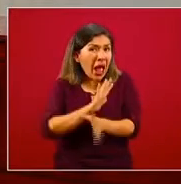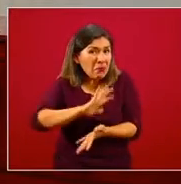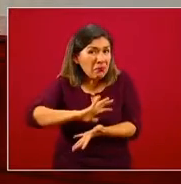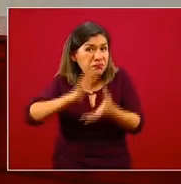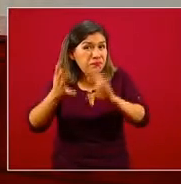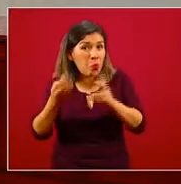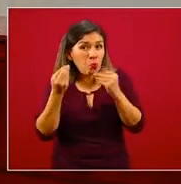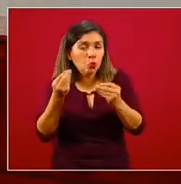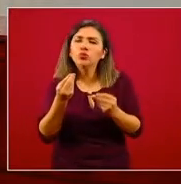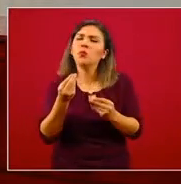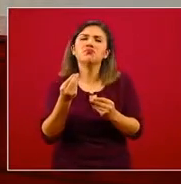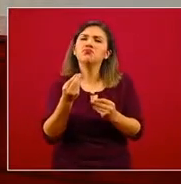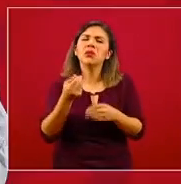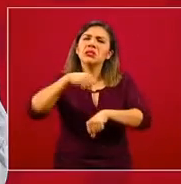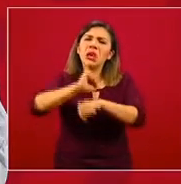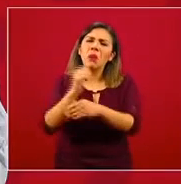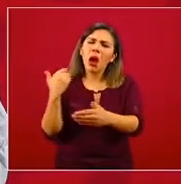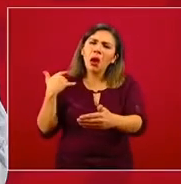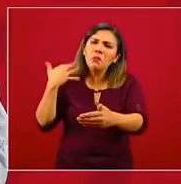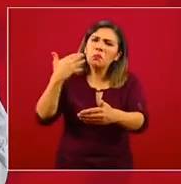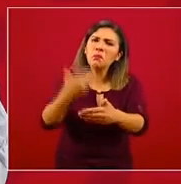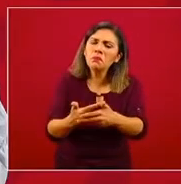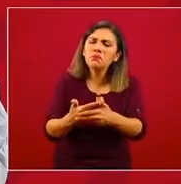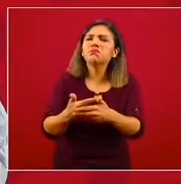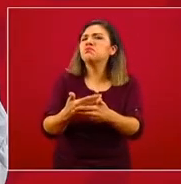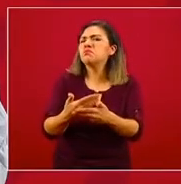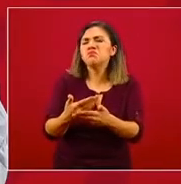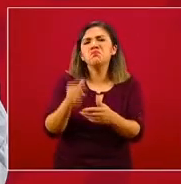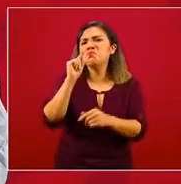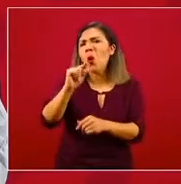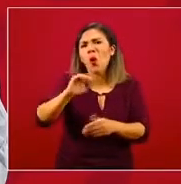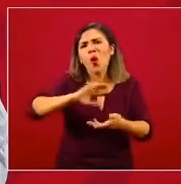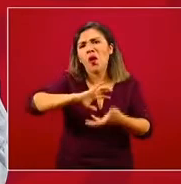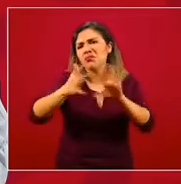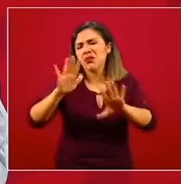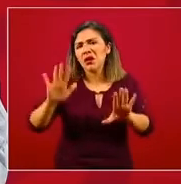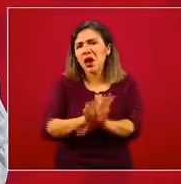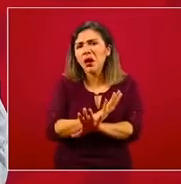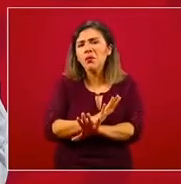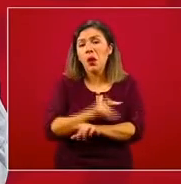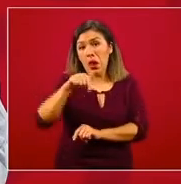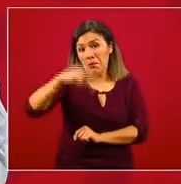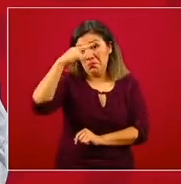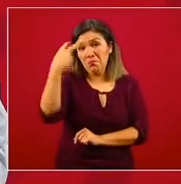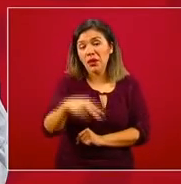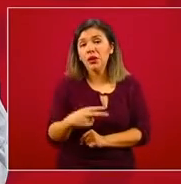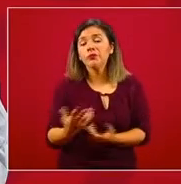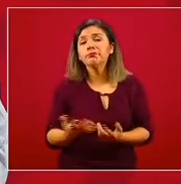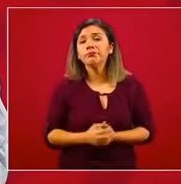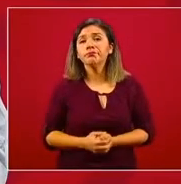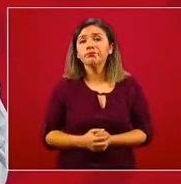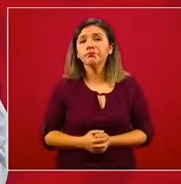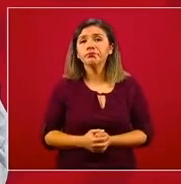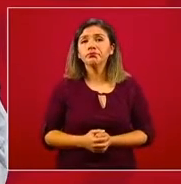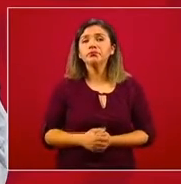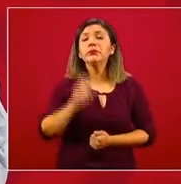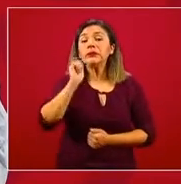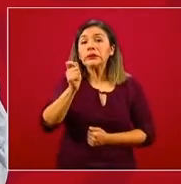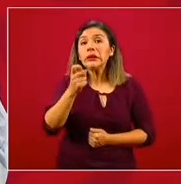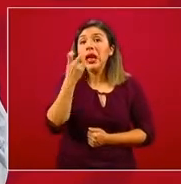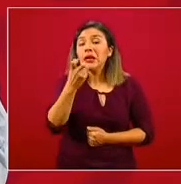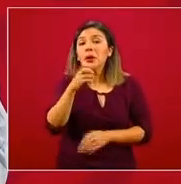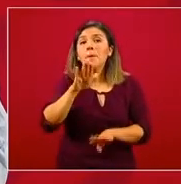largo and de other risk estas conditions? semanas de la epidemia Over the en past México weeks, y things son have los changed